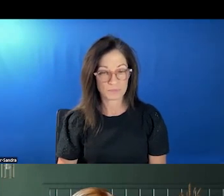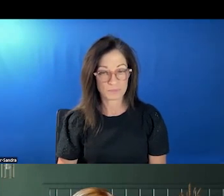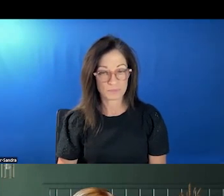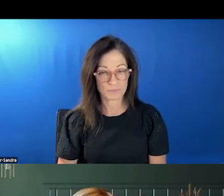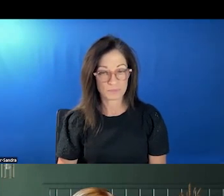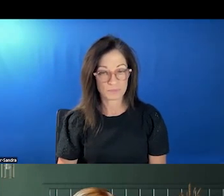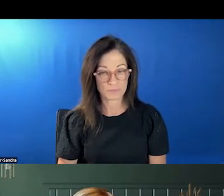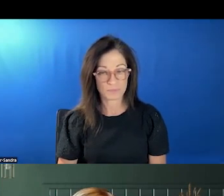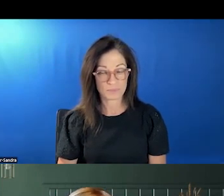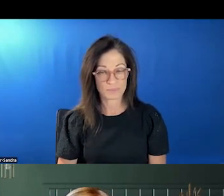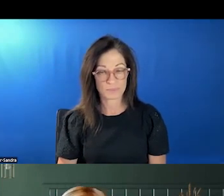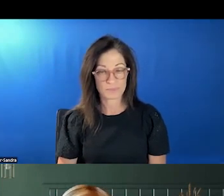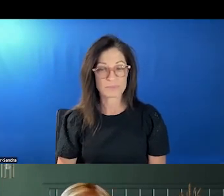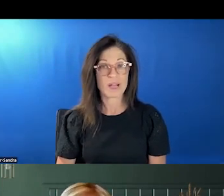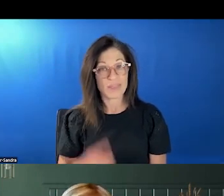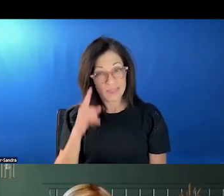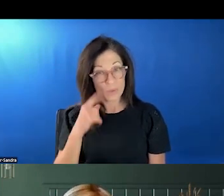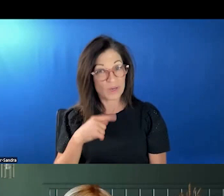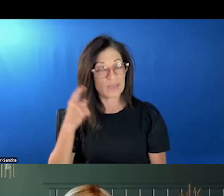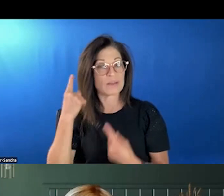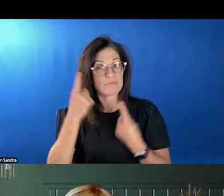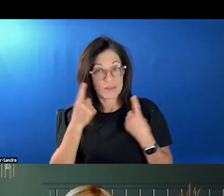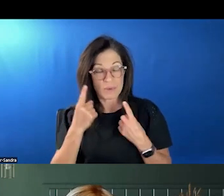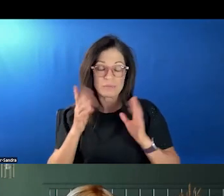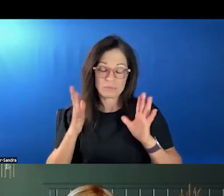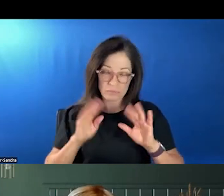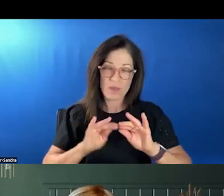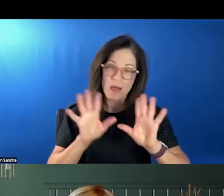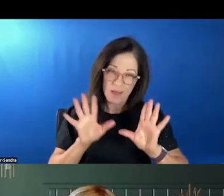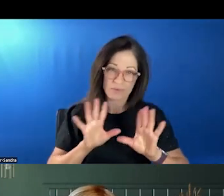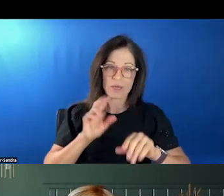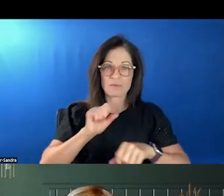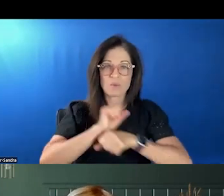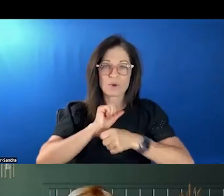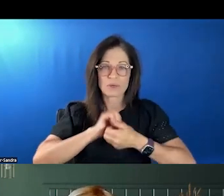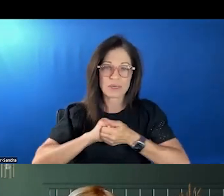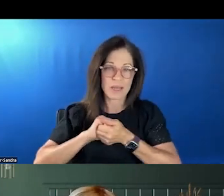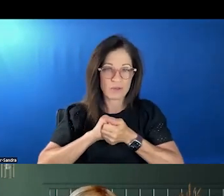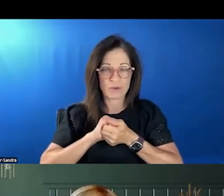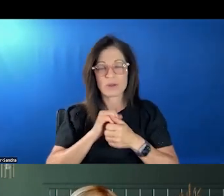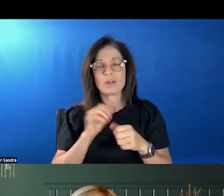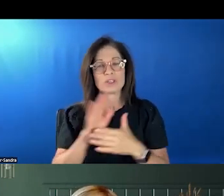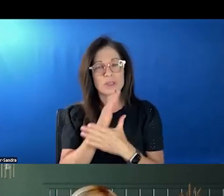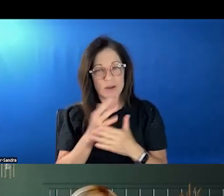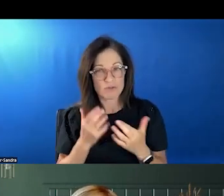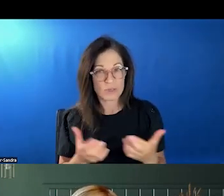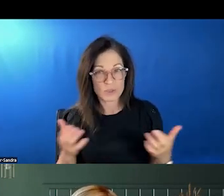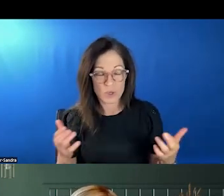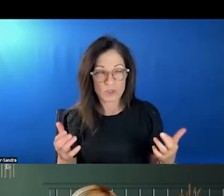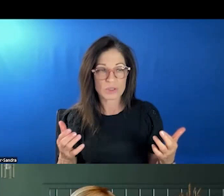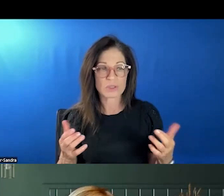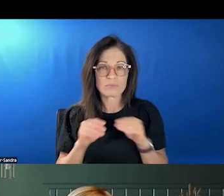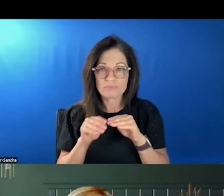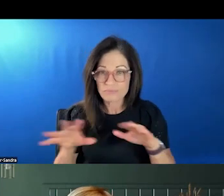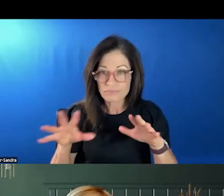is we need to work together to share our resources, extend our resources to